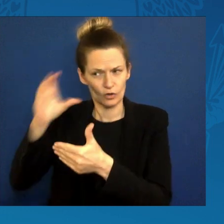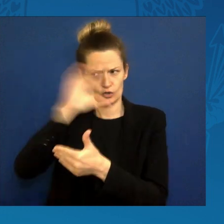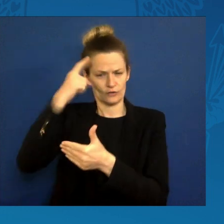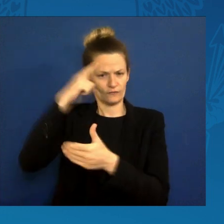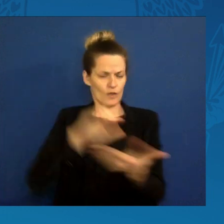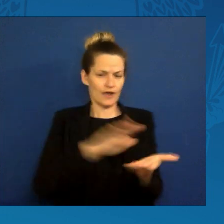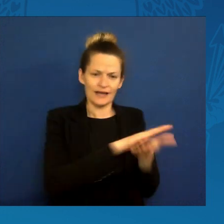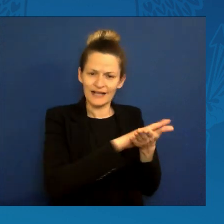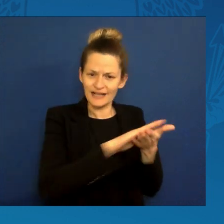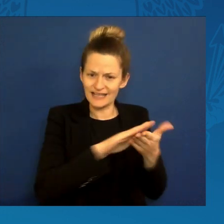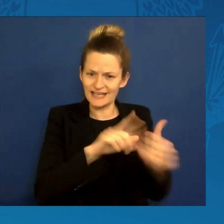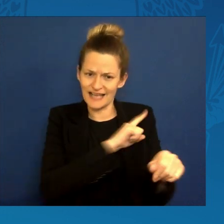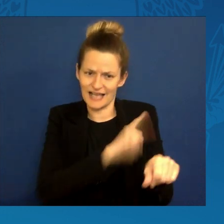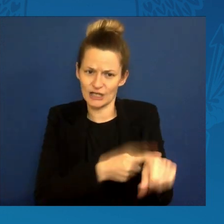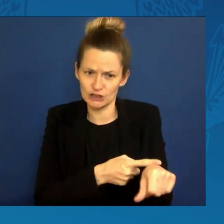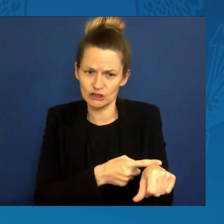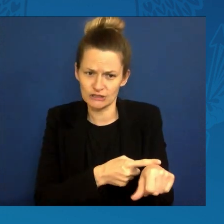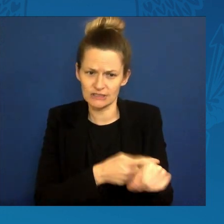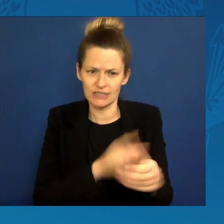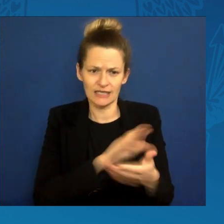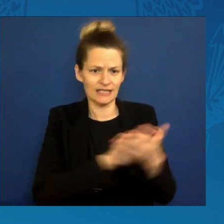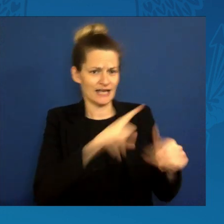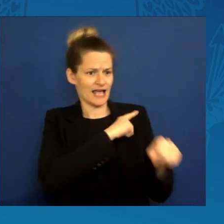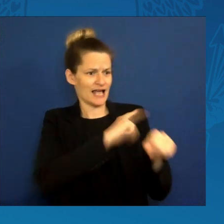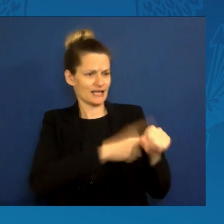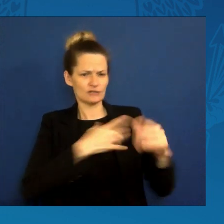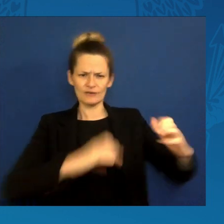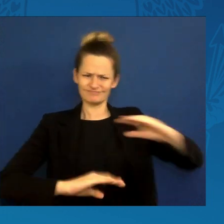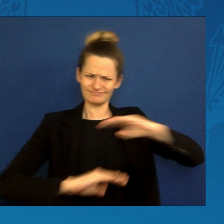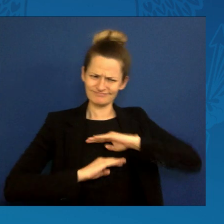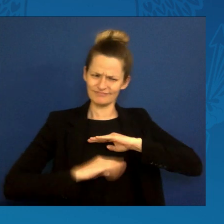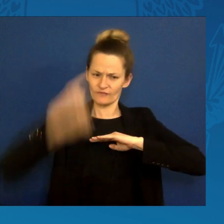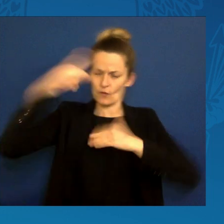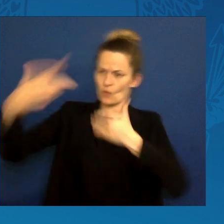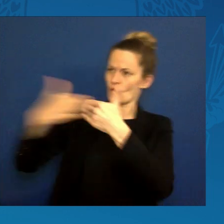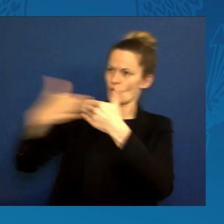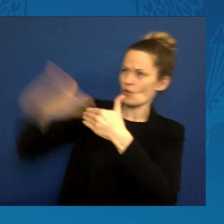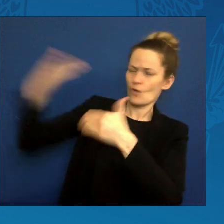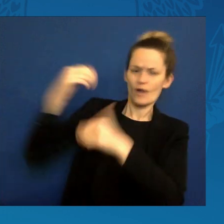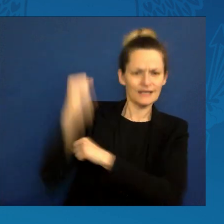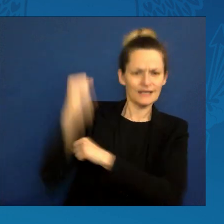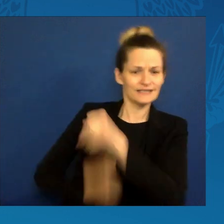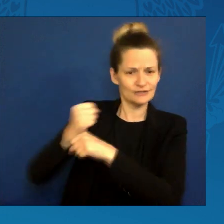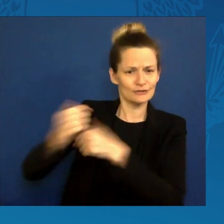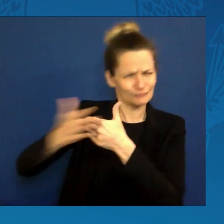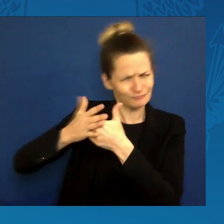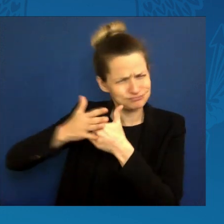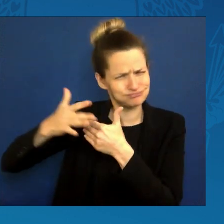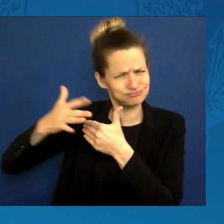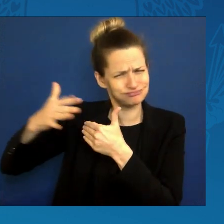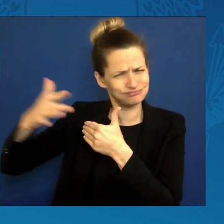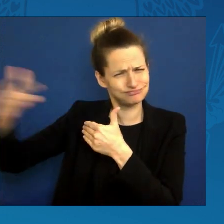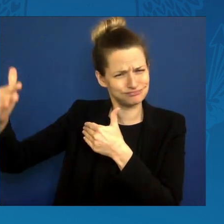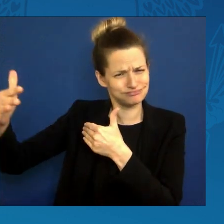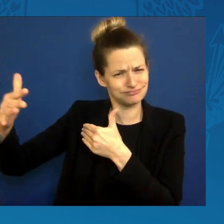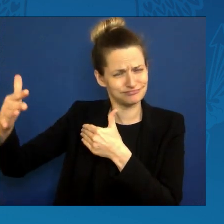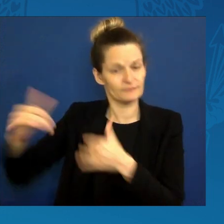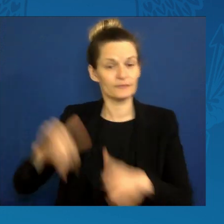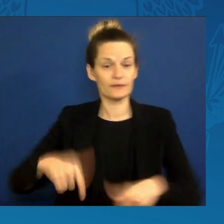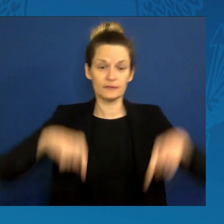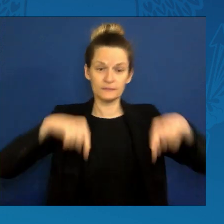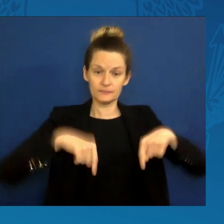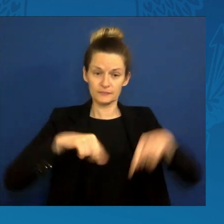sustainable manner. At this summit, the United States has launched a series of initiatives, and I'll highlight three in